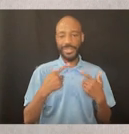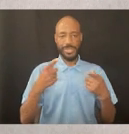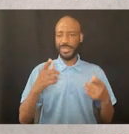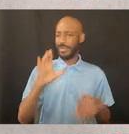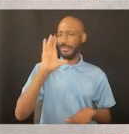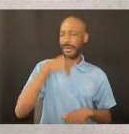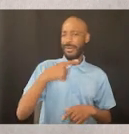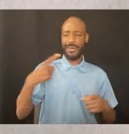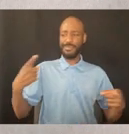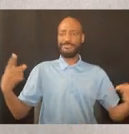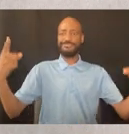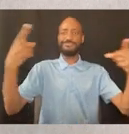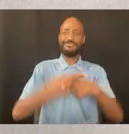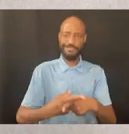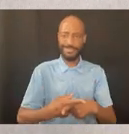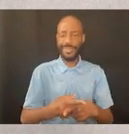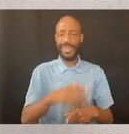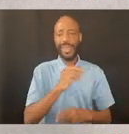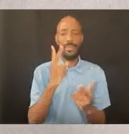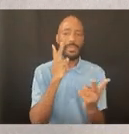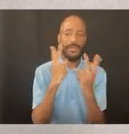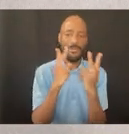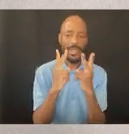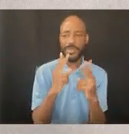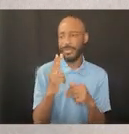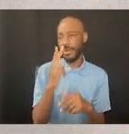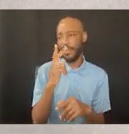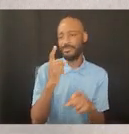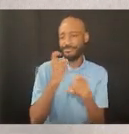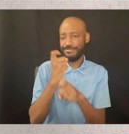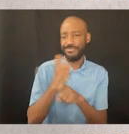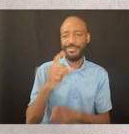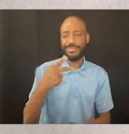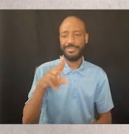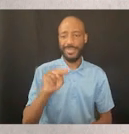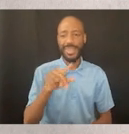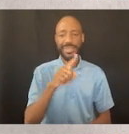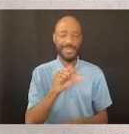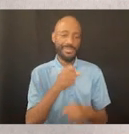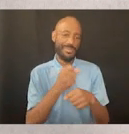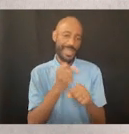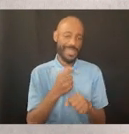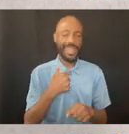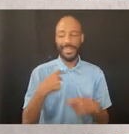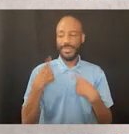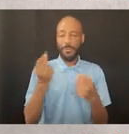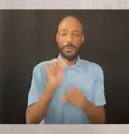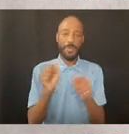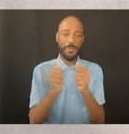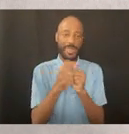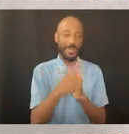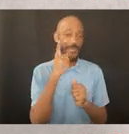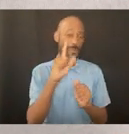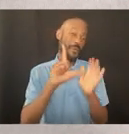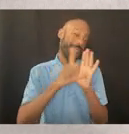juxtaposition of different items and the visual puns that he makes. I've been working with him for a while, and I'm so glad that he could be part of this show.